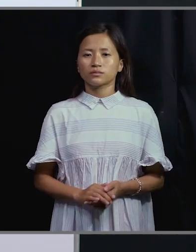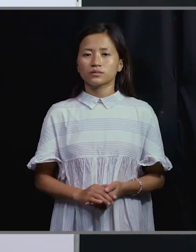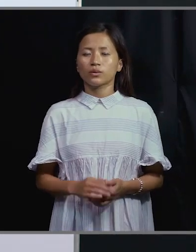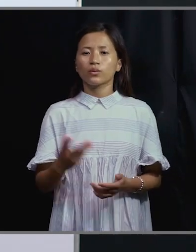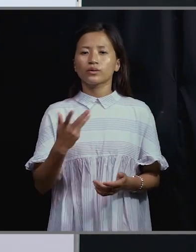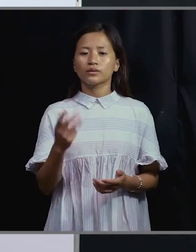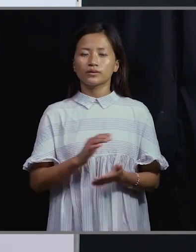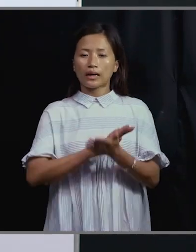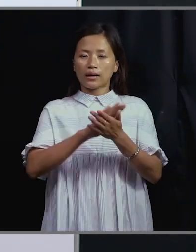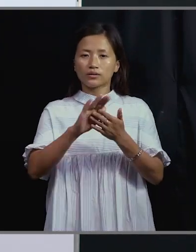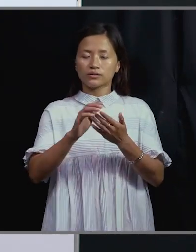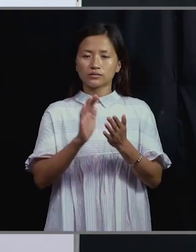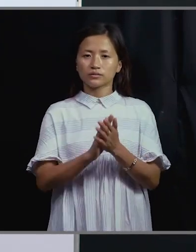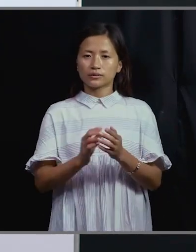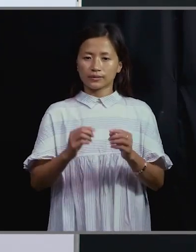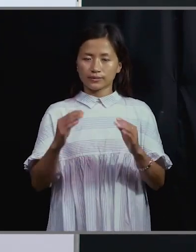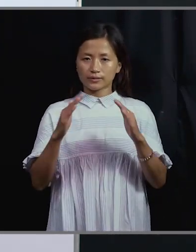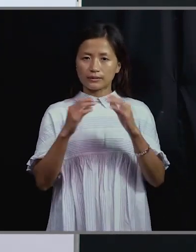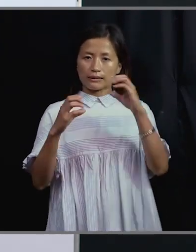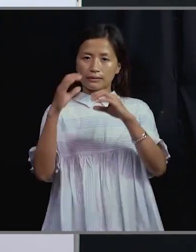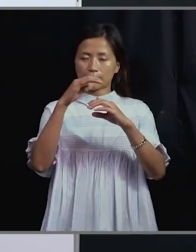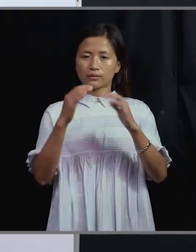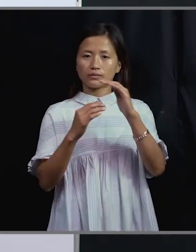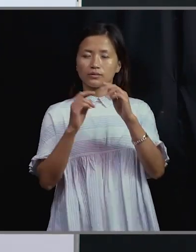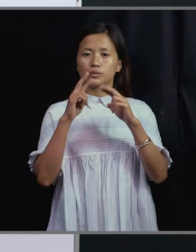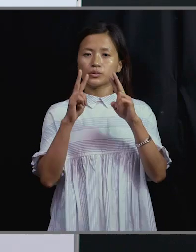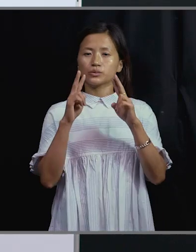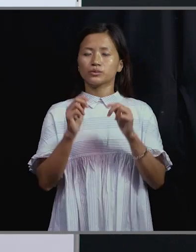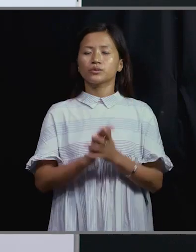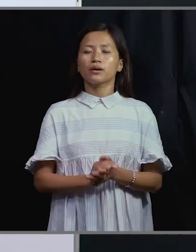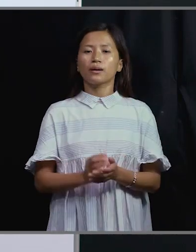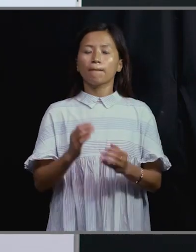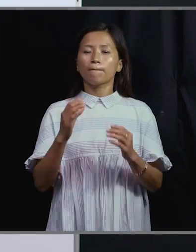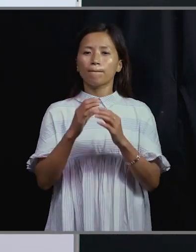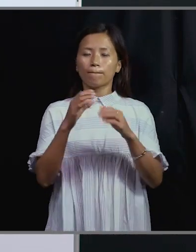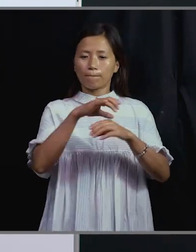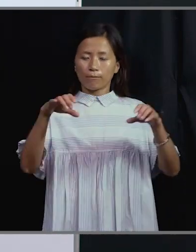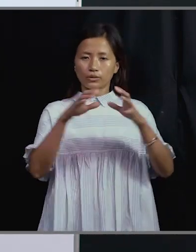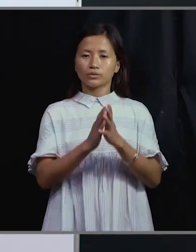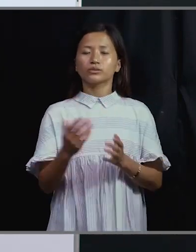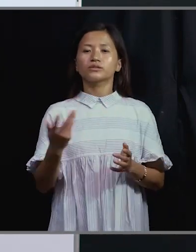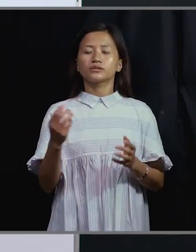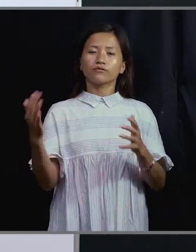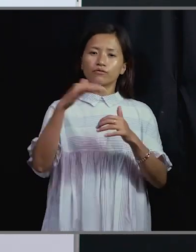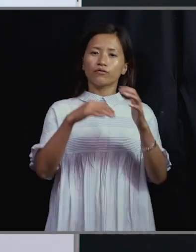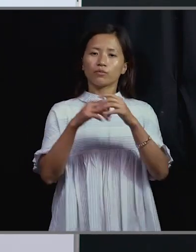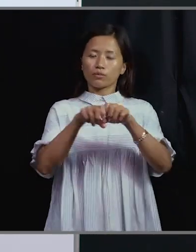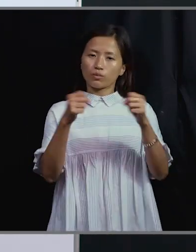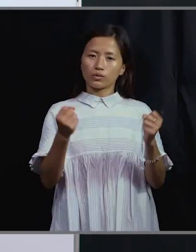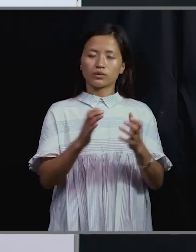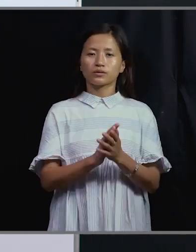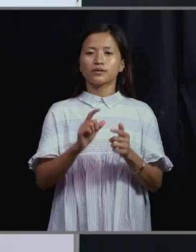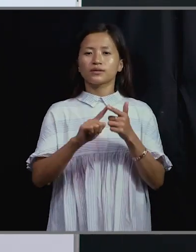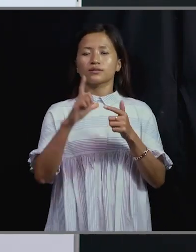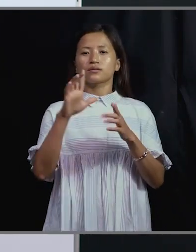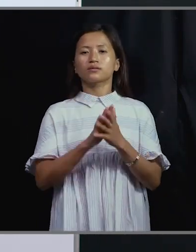where the halogen still has a double bond. A bond has been formed here. This bond is broken and the